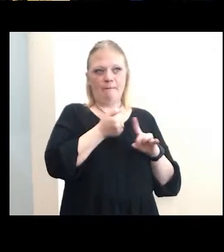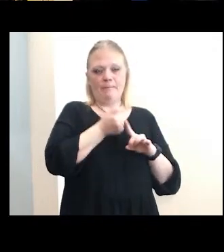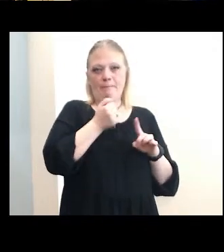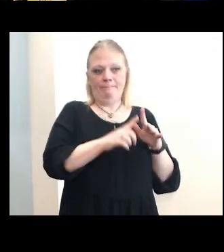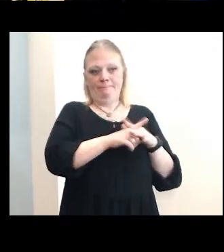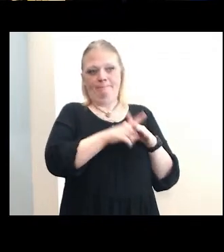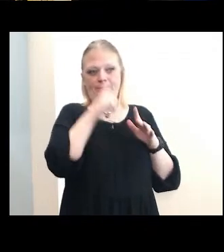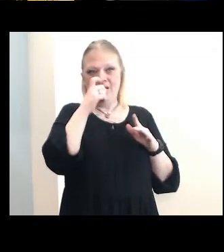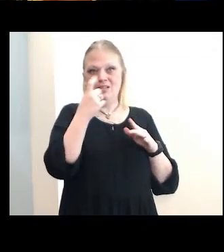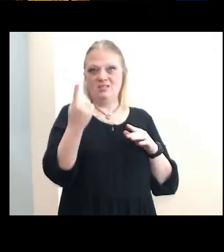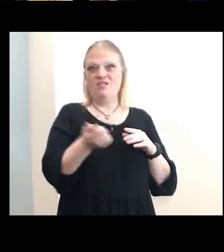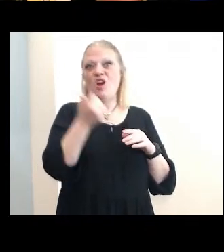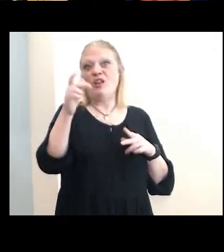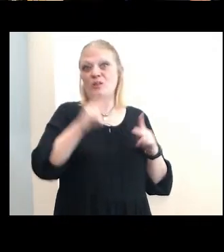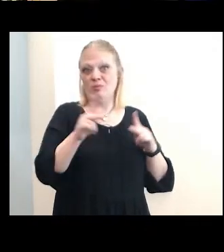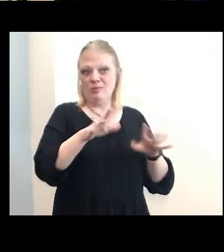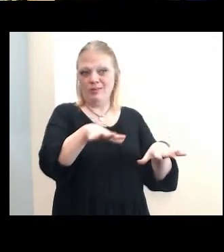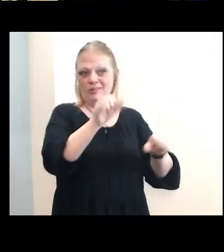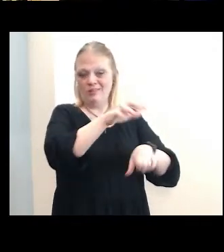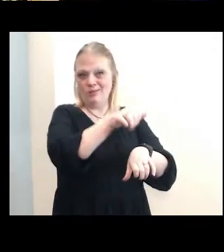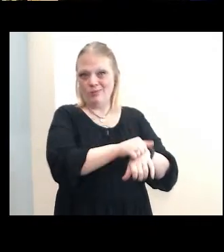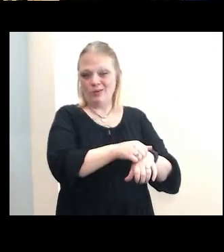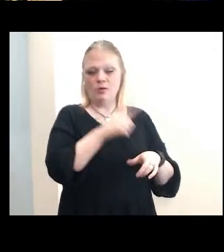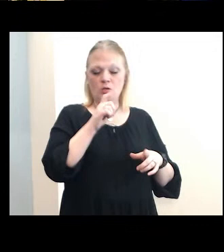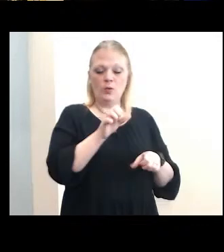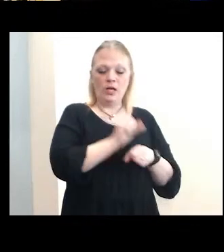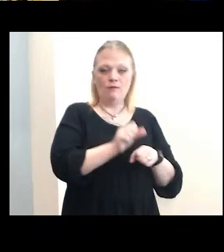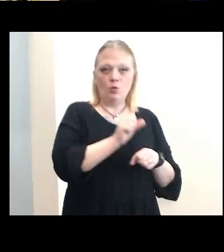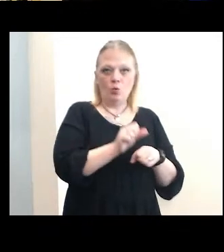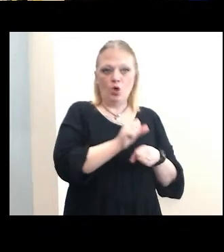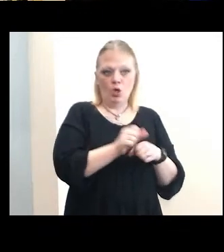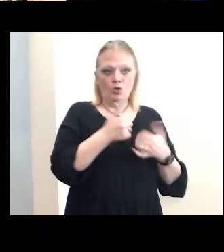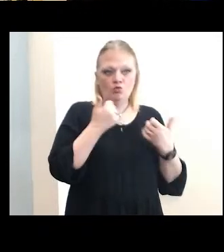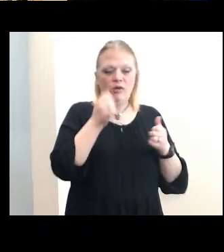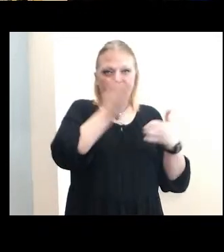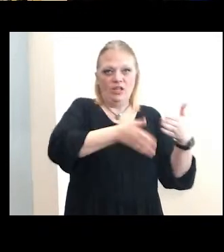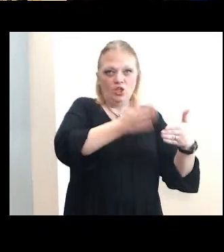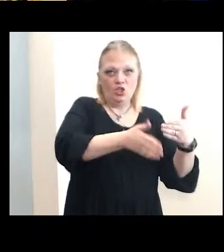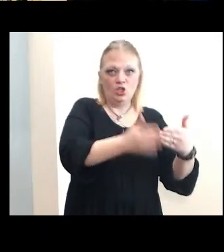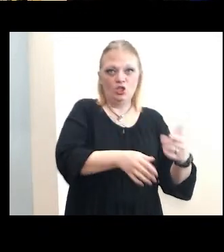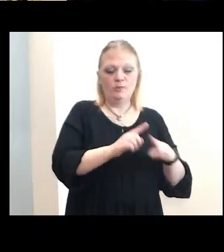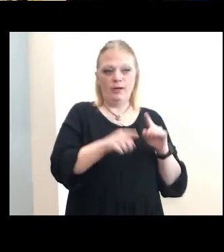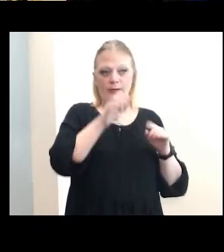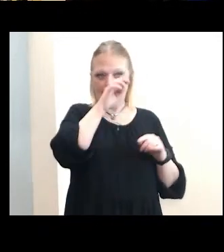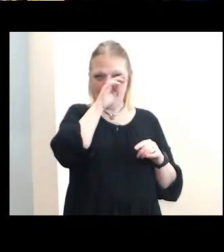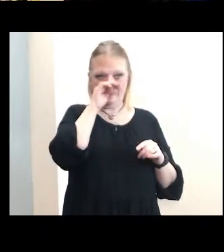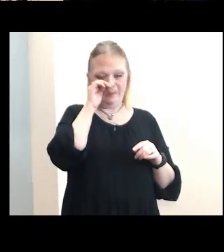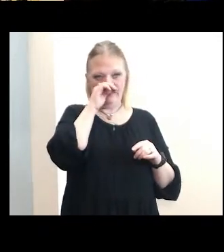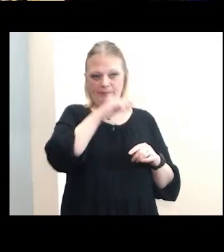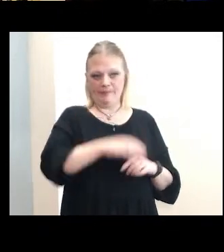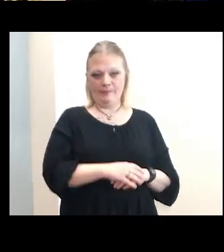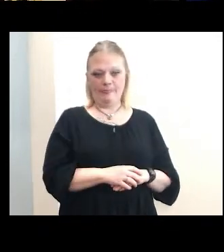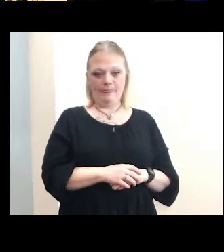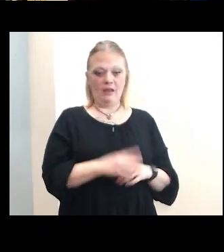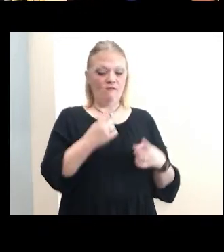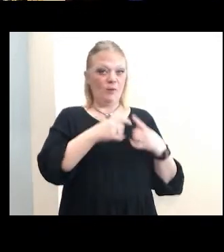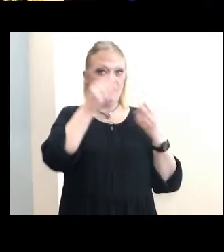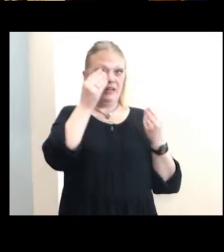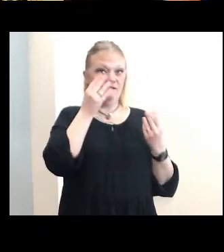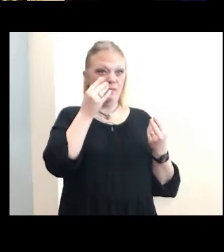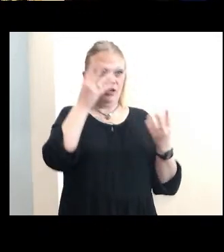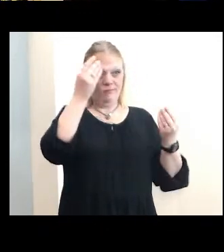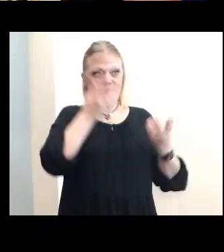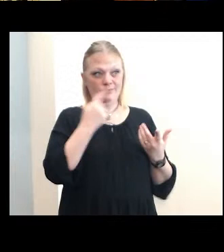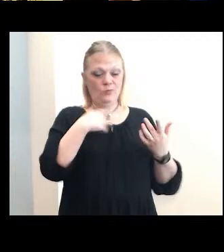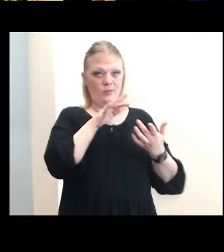took the appointments, we're going to have to do some work on the side, so to speak, to help finish that. But based on the information we've had, and we've